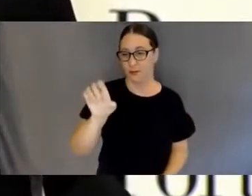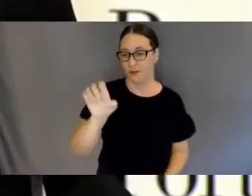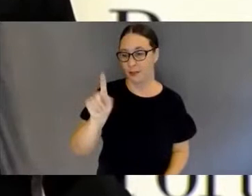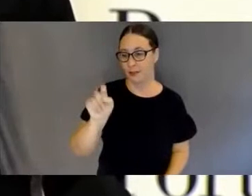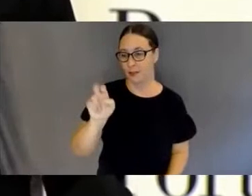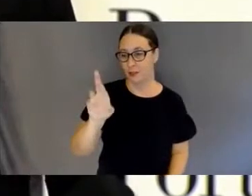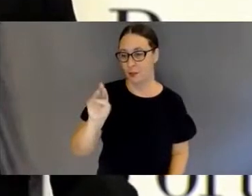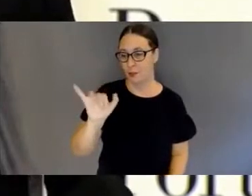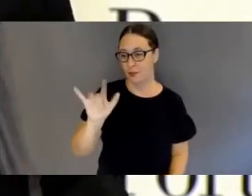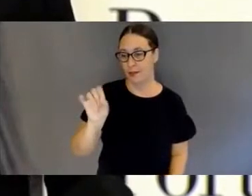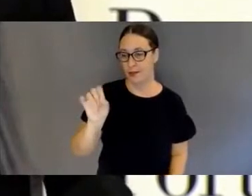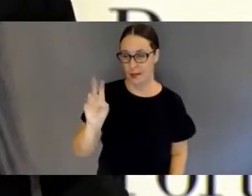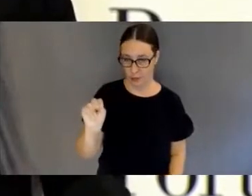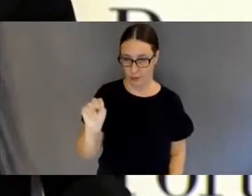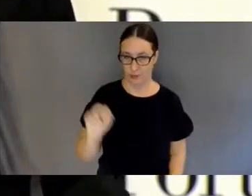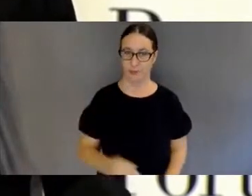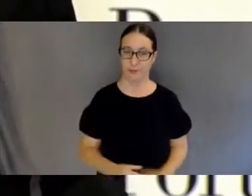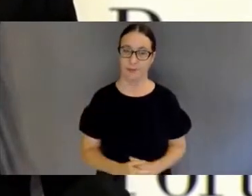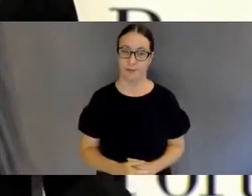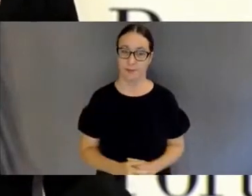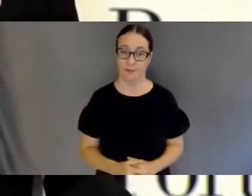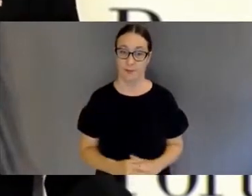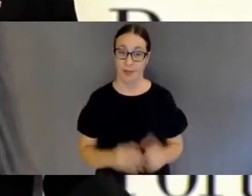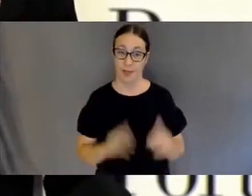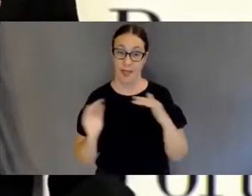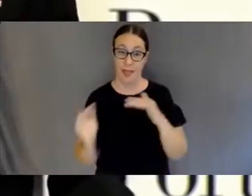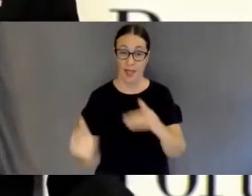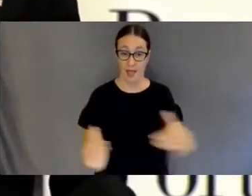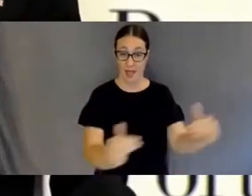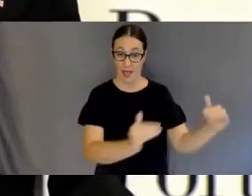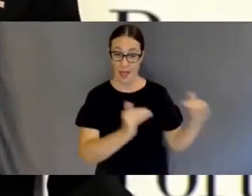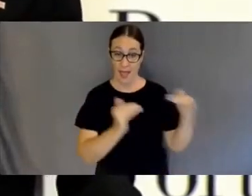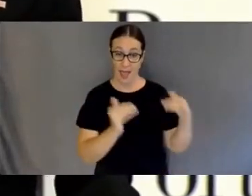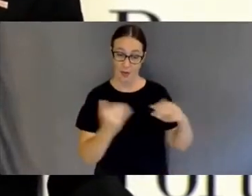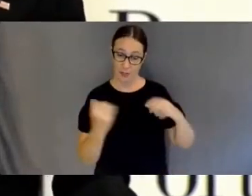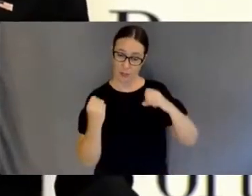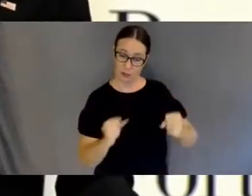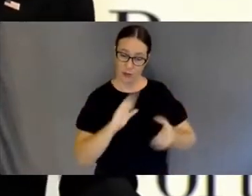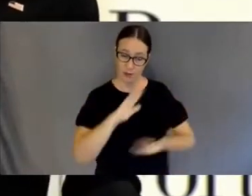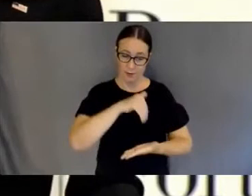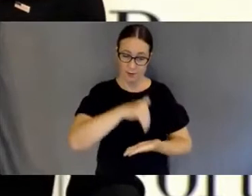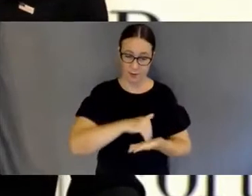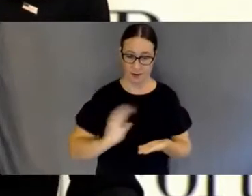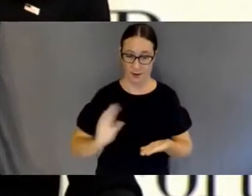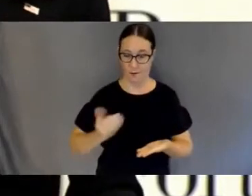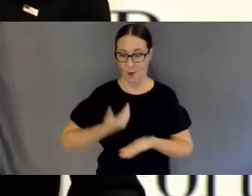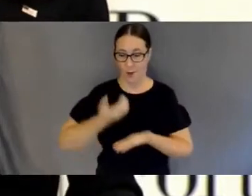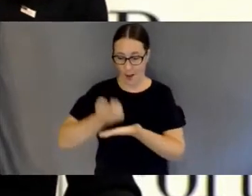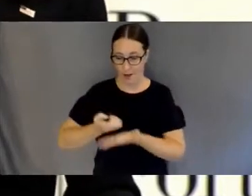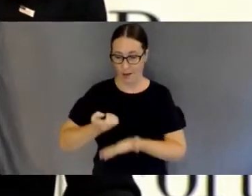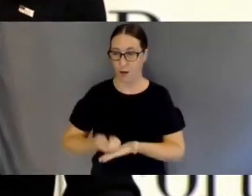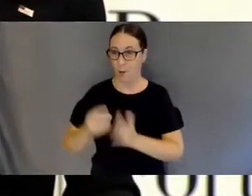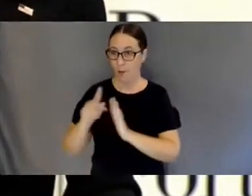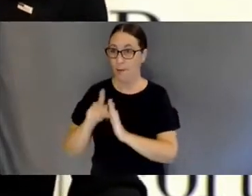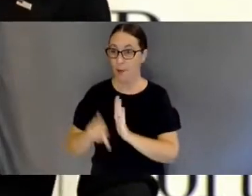To put equity firmly at the center of our economic